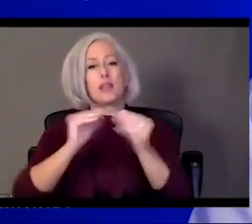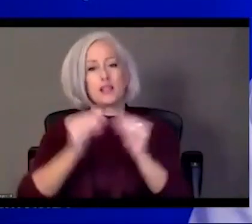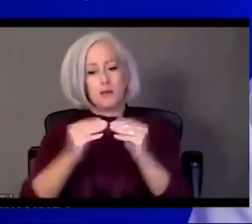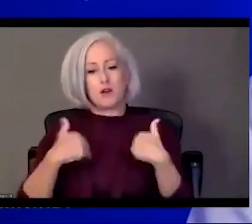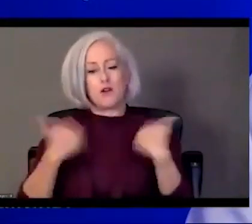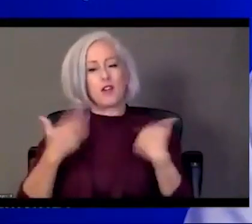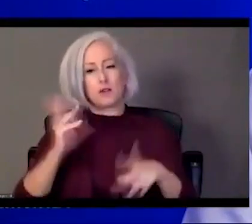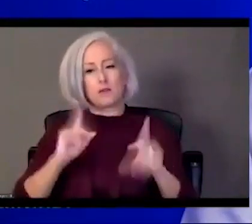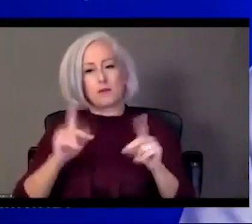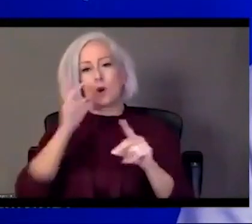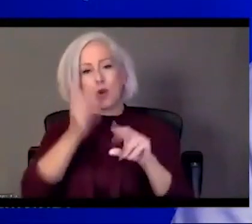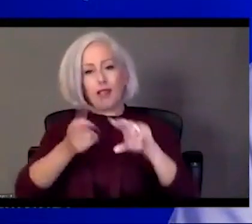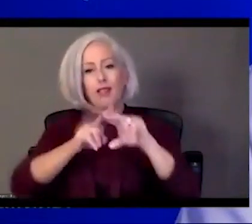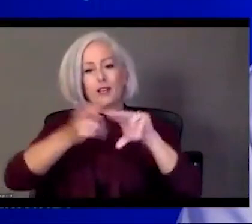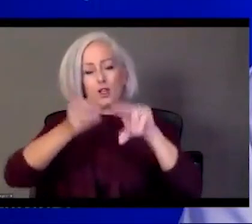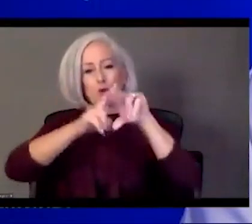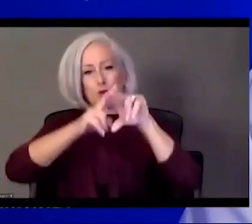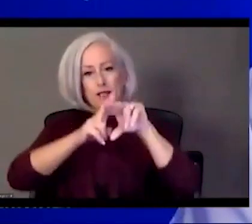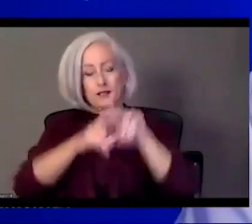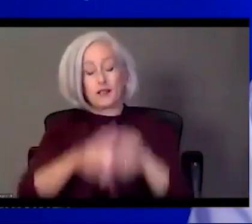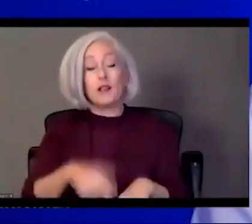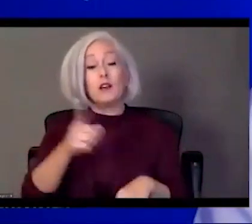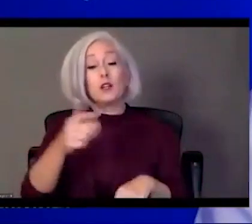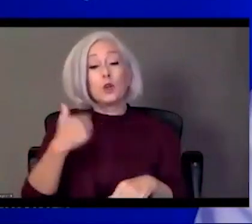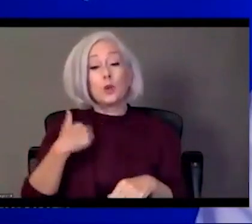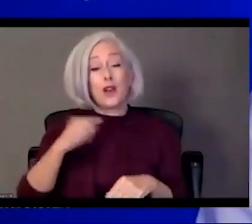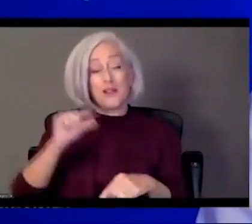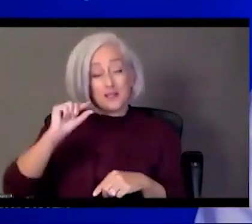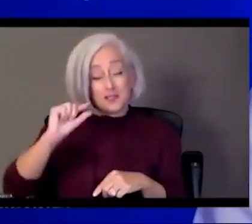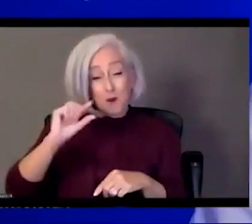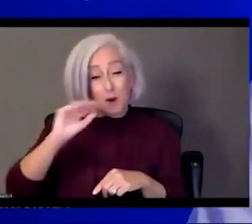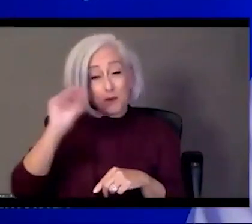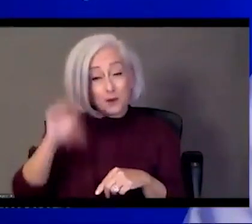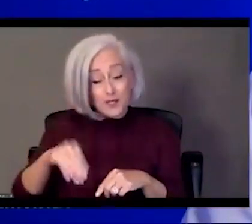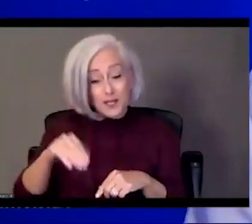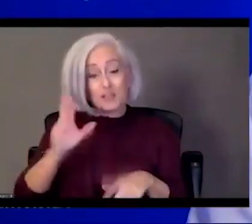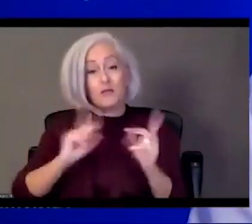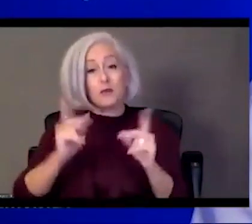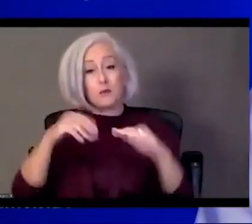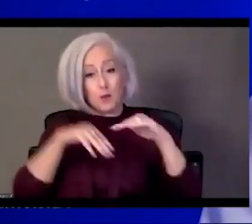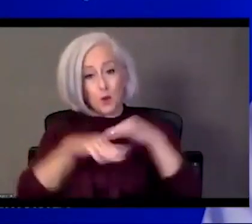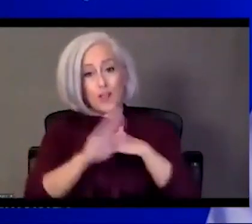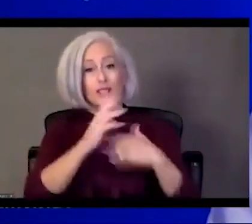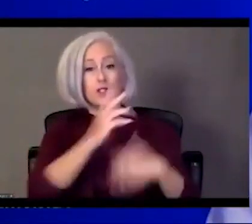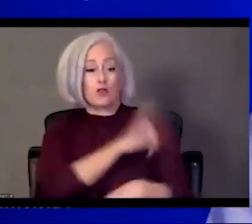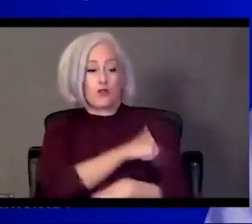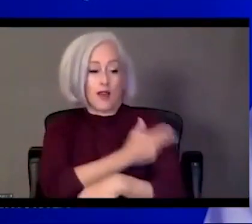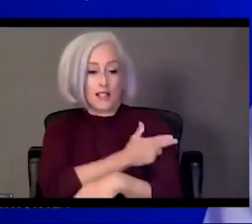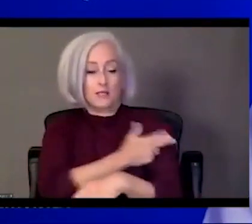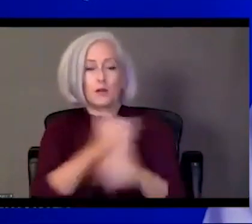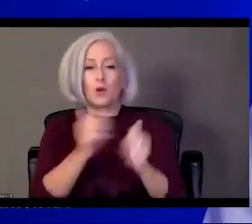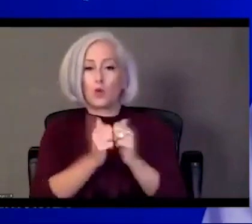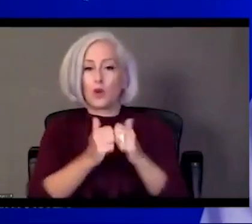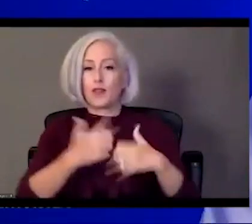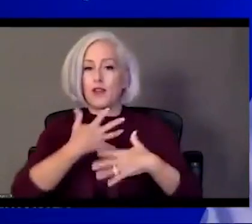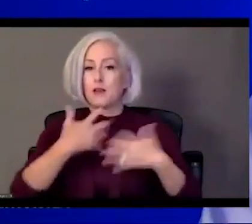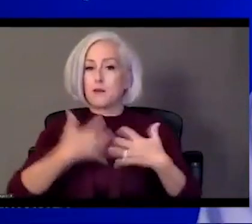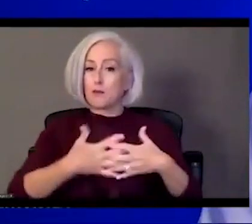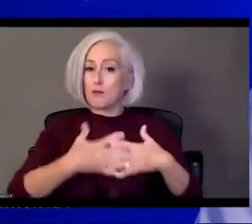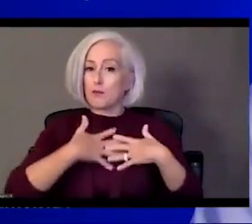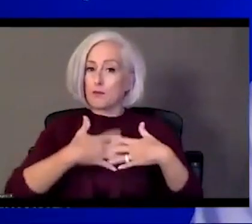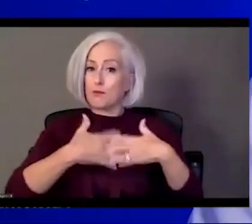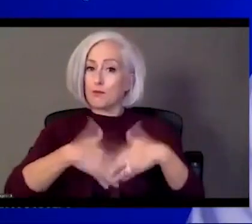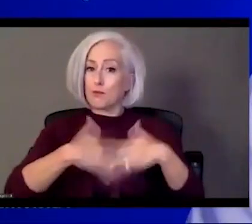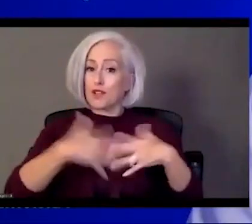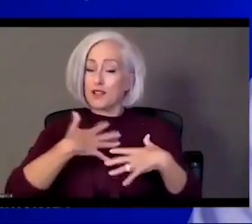small percentages of people who have to go to the hospital, who have to go on the ventilator, if you have large total numbers of those people, those